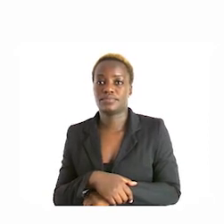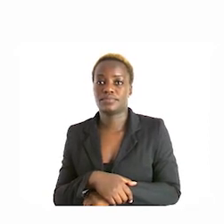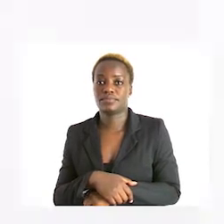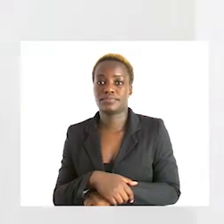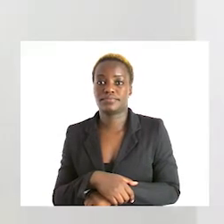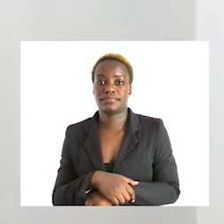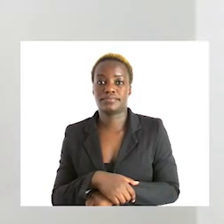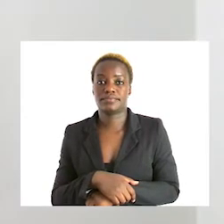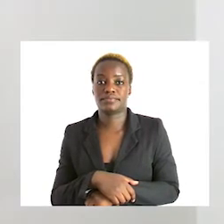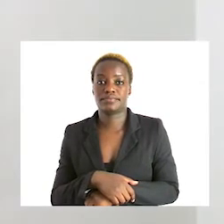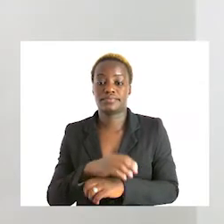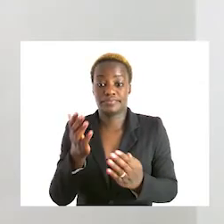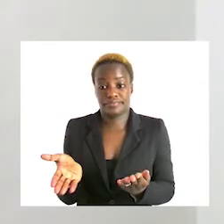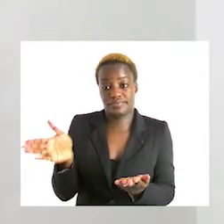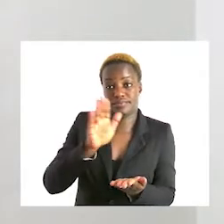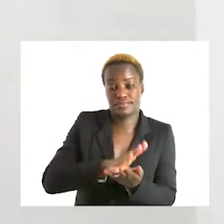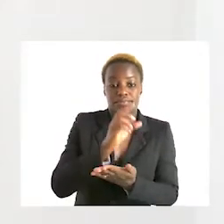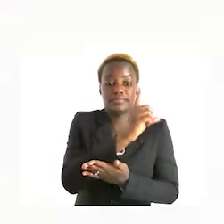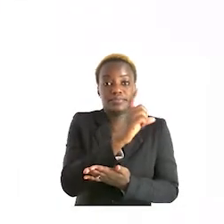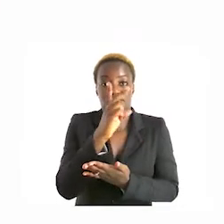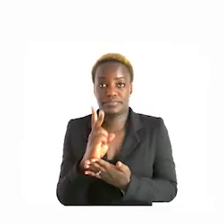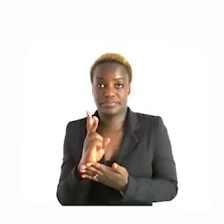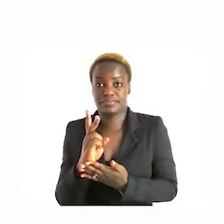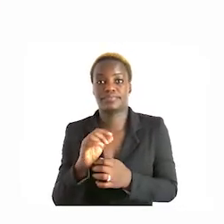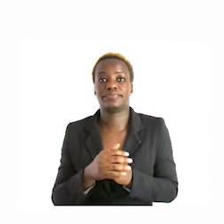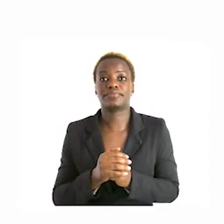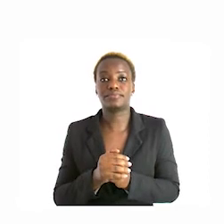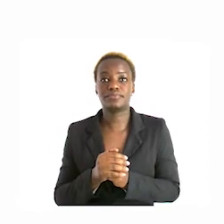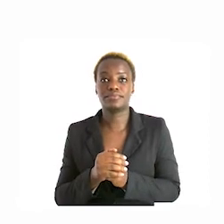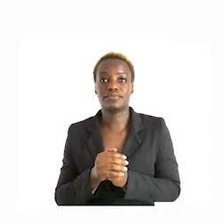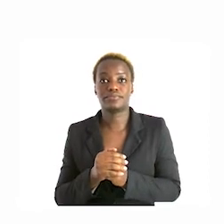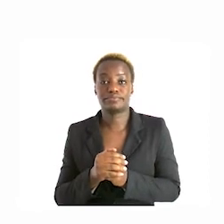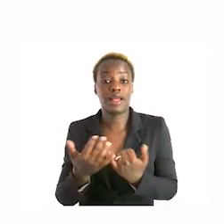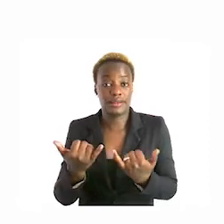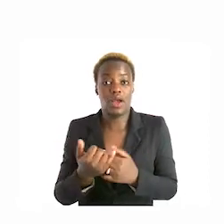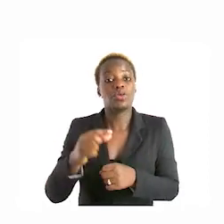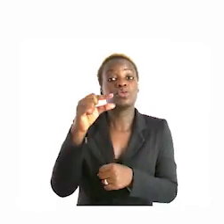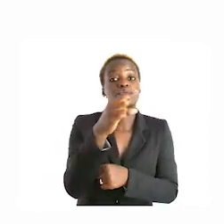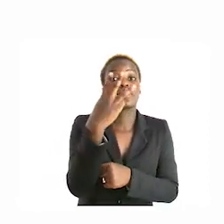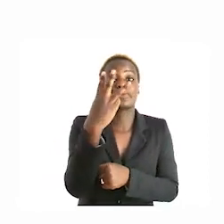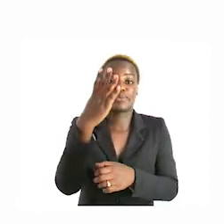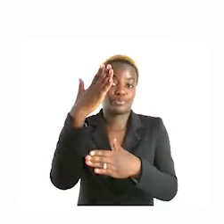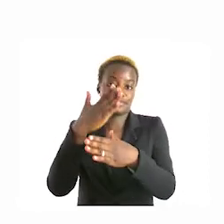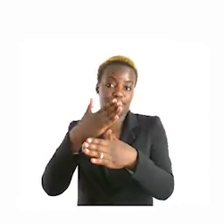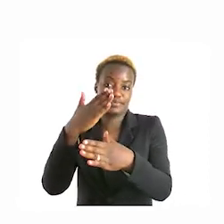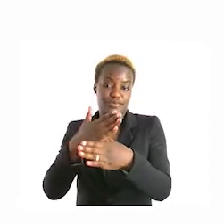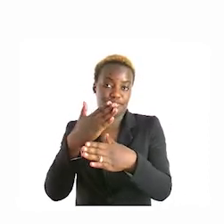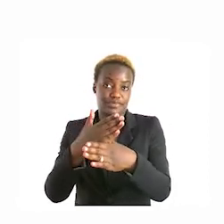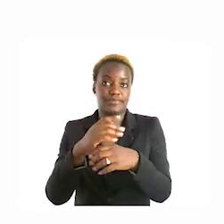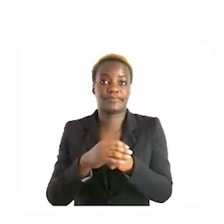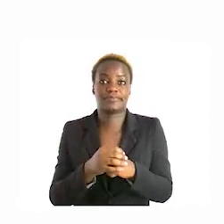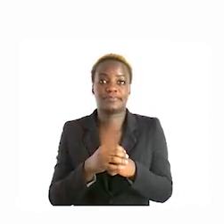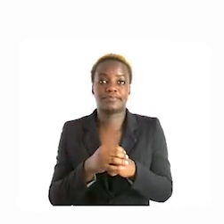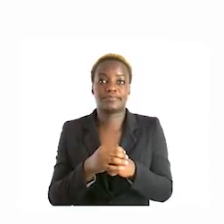Okay, let's turn to page 12. Now this is grade 3 level. Now here we